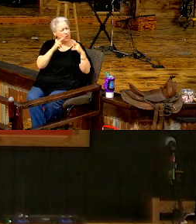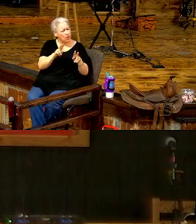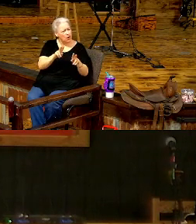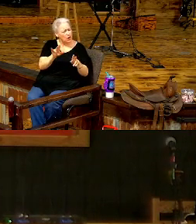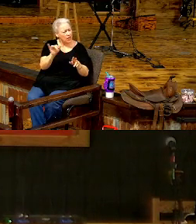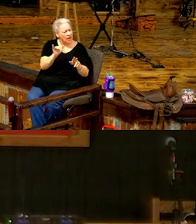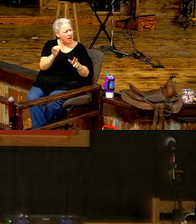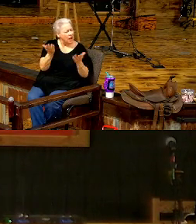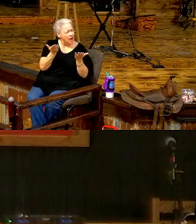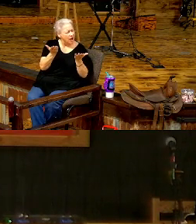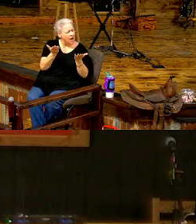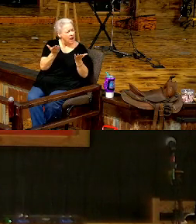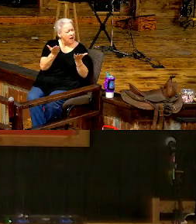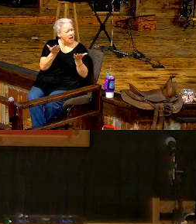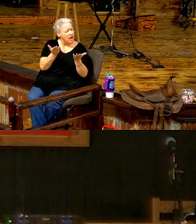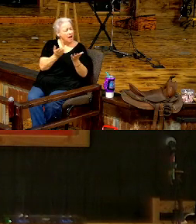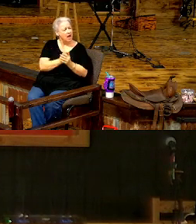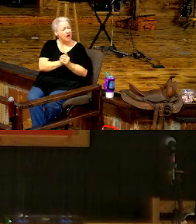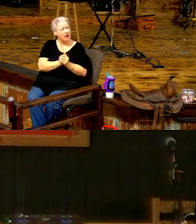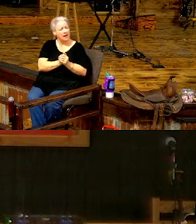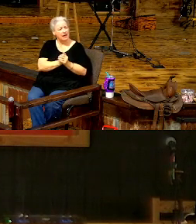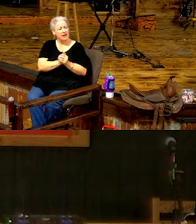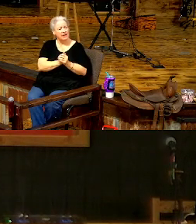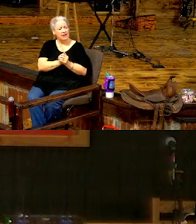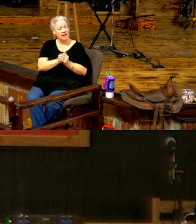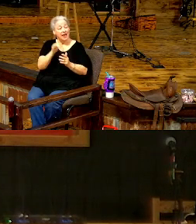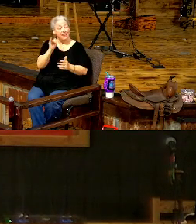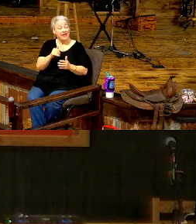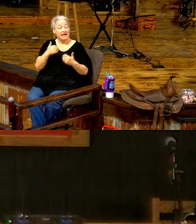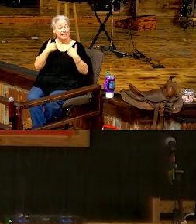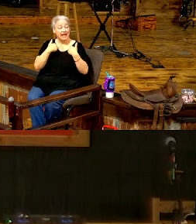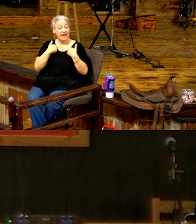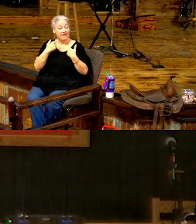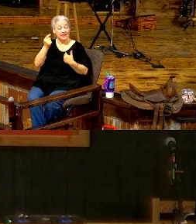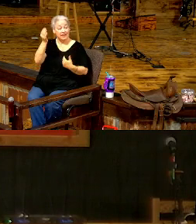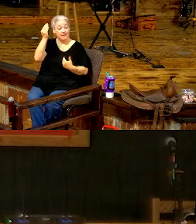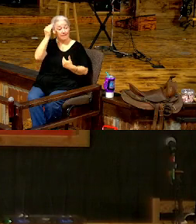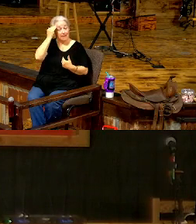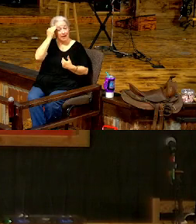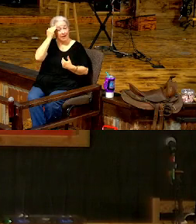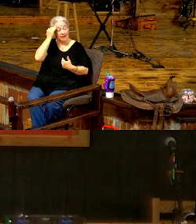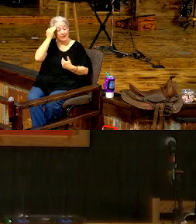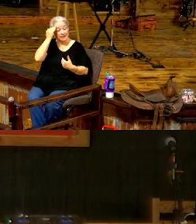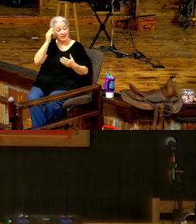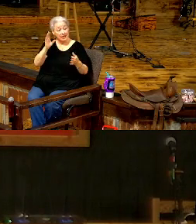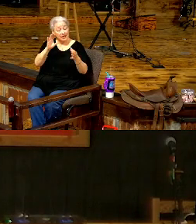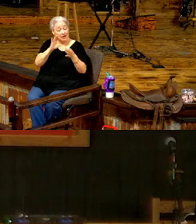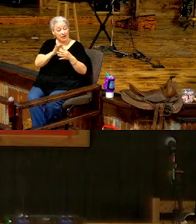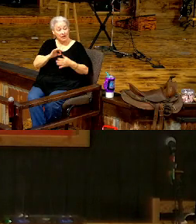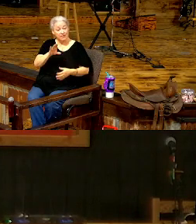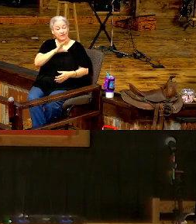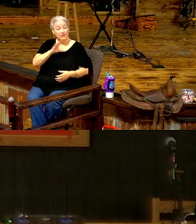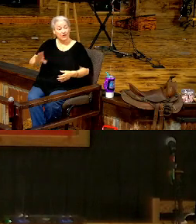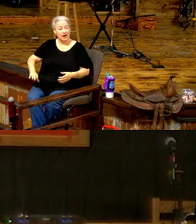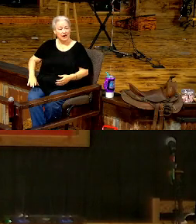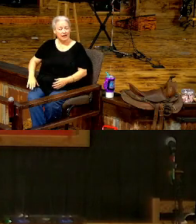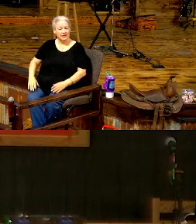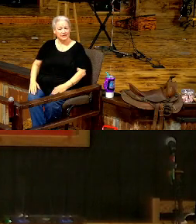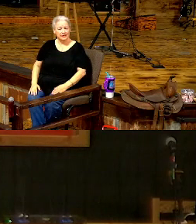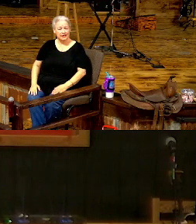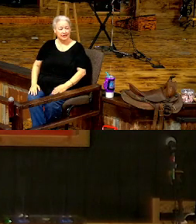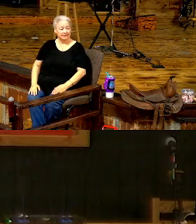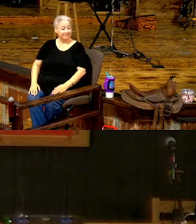I tell you what that looks like. That's having the mindset of, I remember your sin no